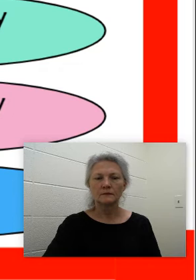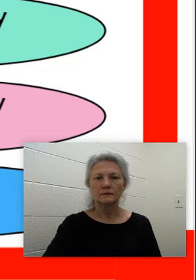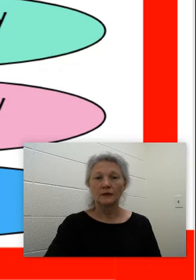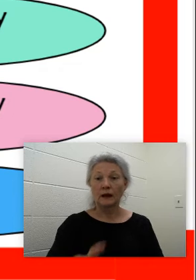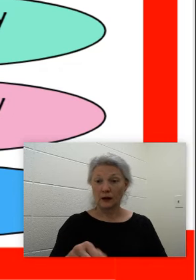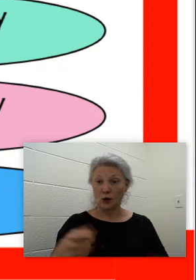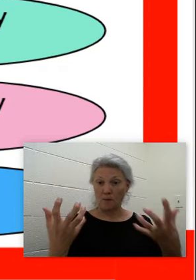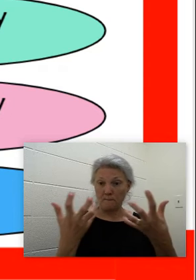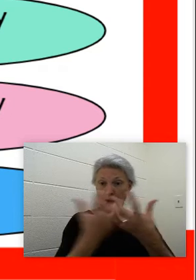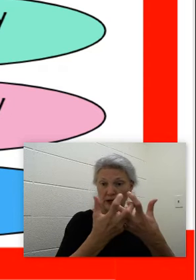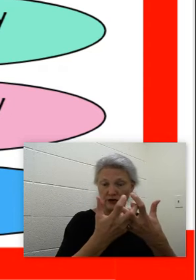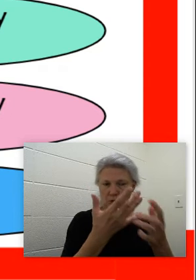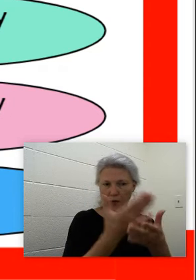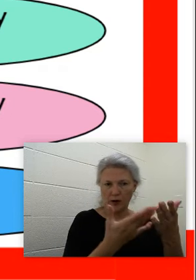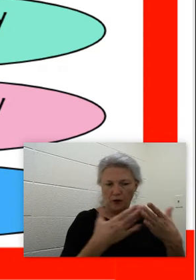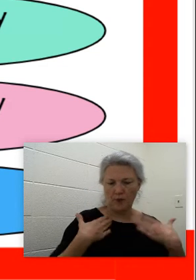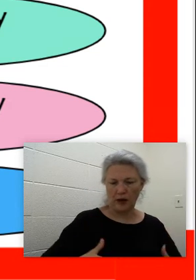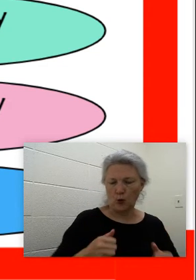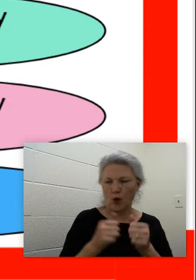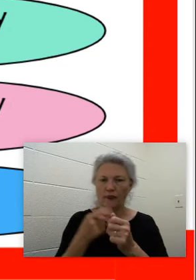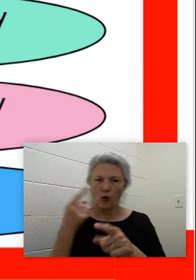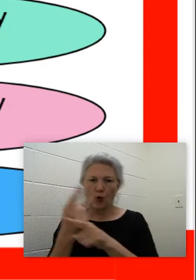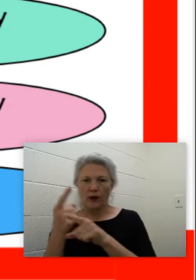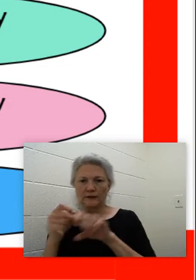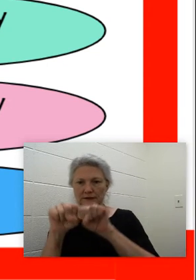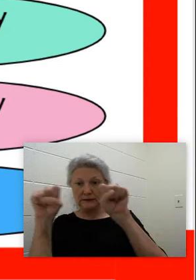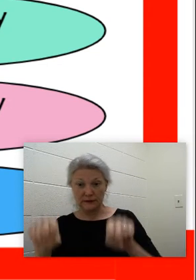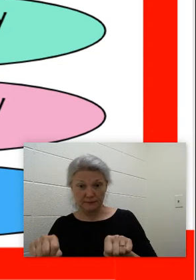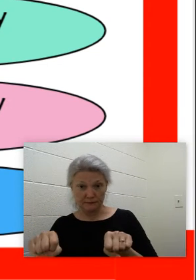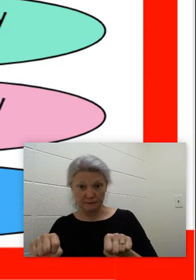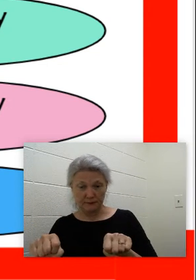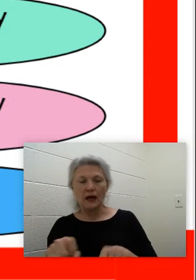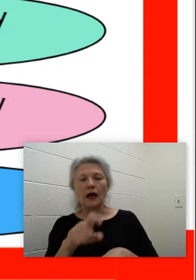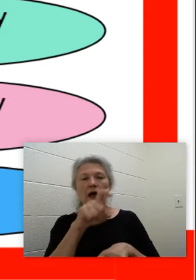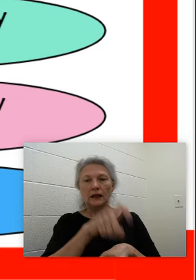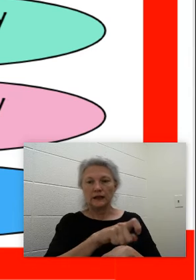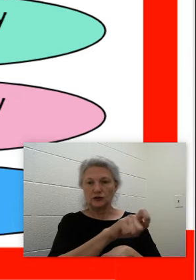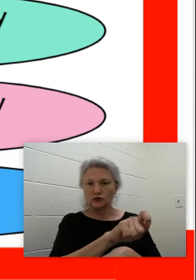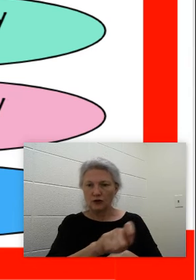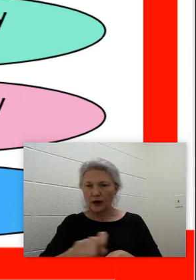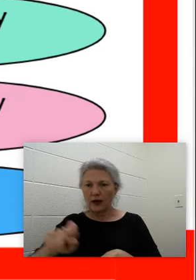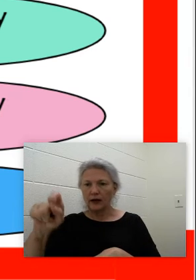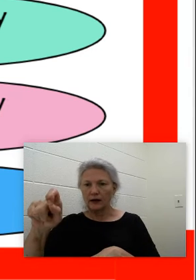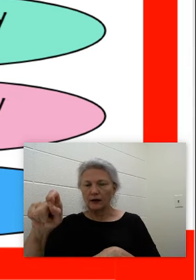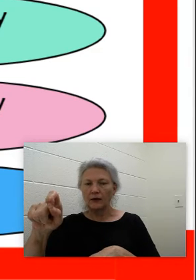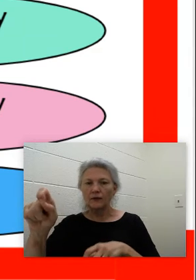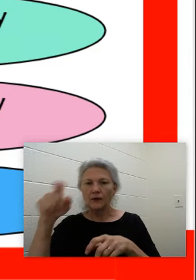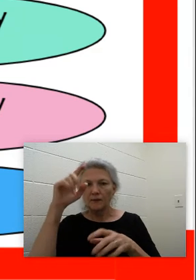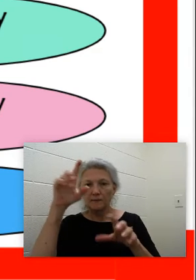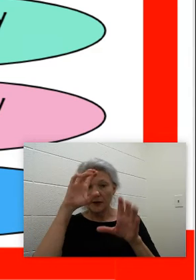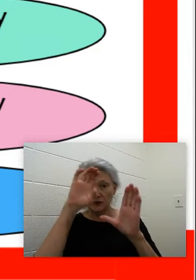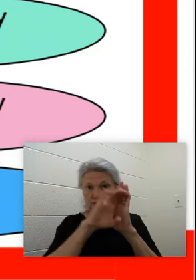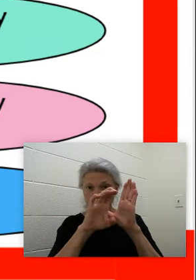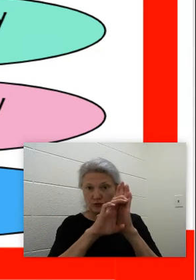Can you match the part of your body with the correct system? Click and drag the pictures below to make your